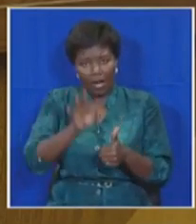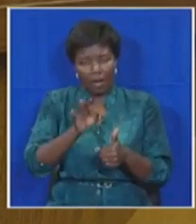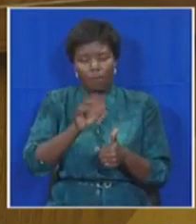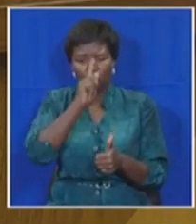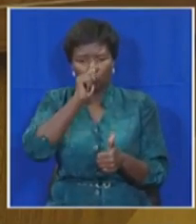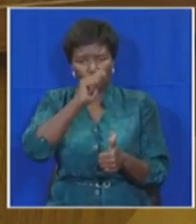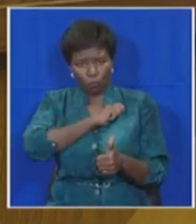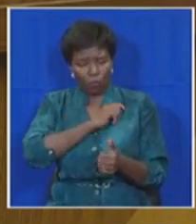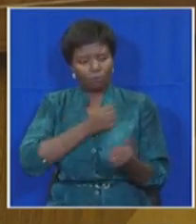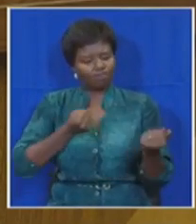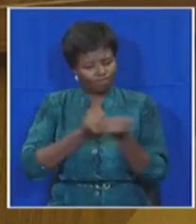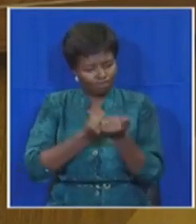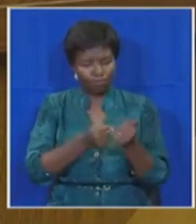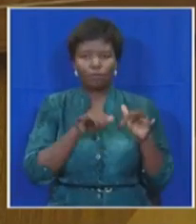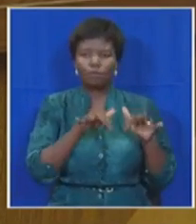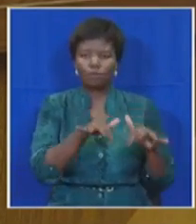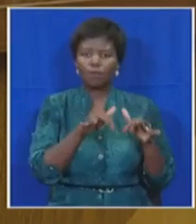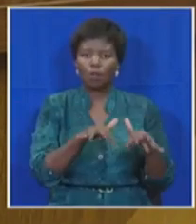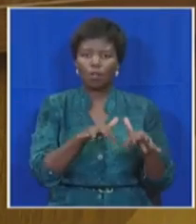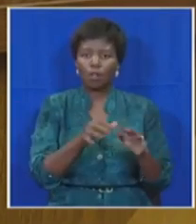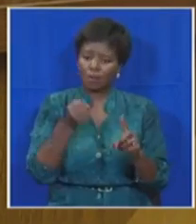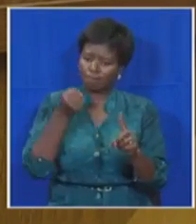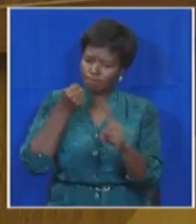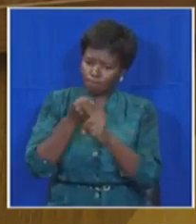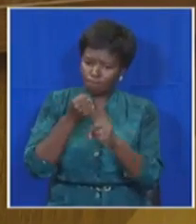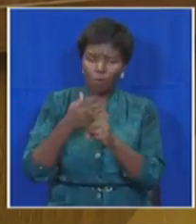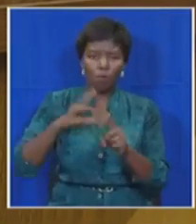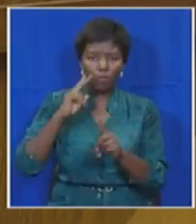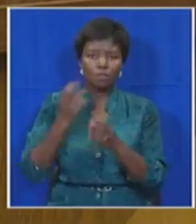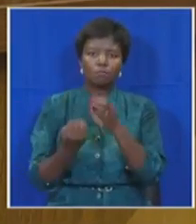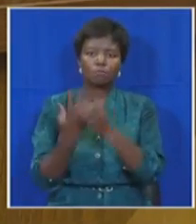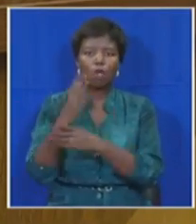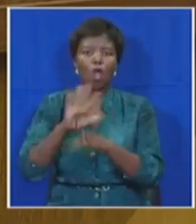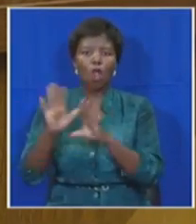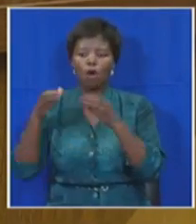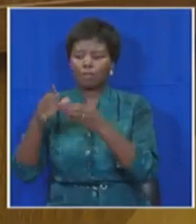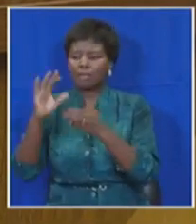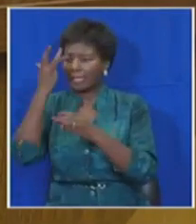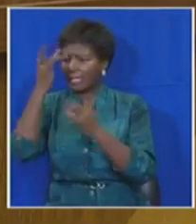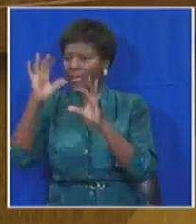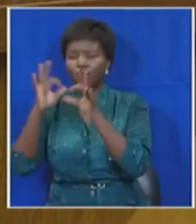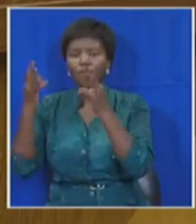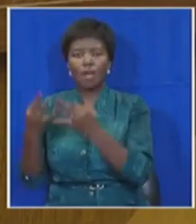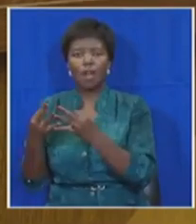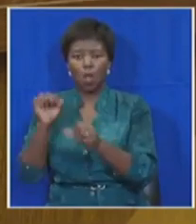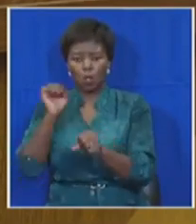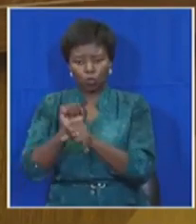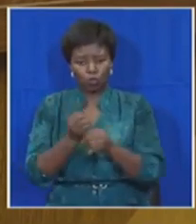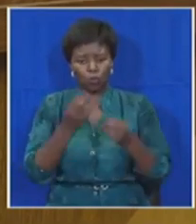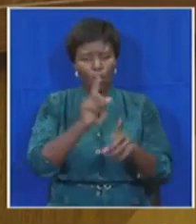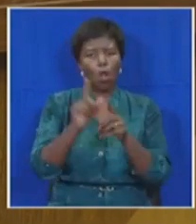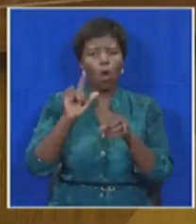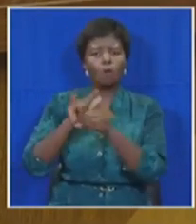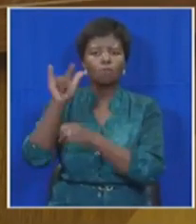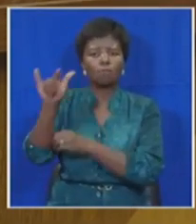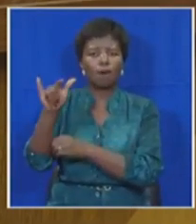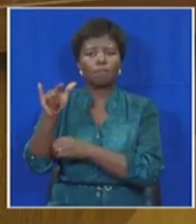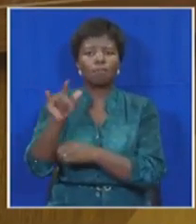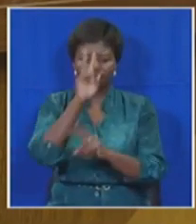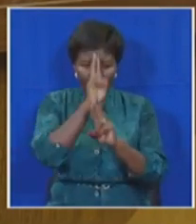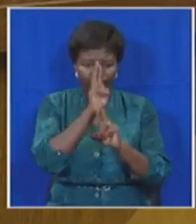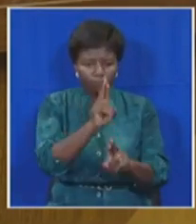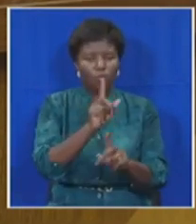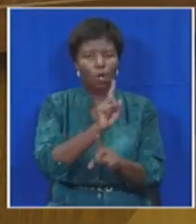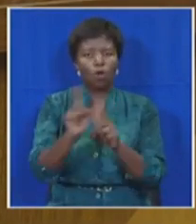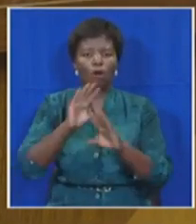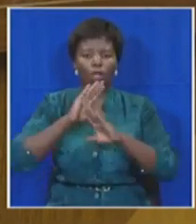side. A government that fights for growth, not Guptas. That brings jobs and not jets. That brings dignity and not